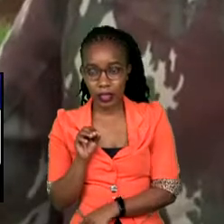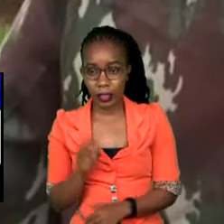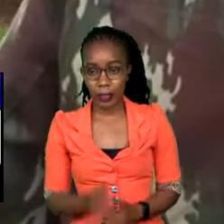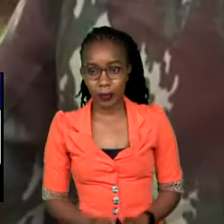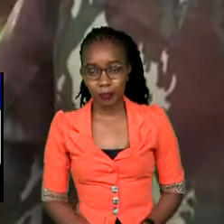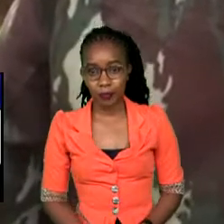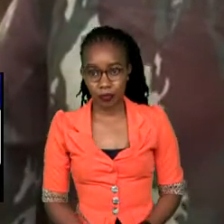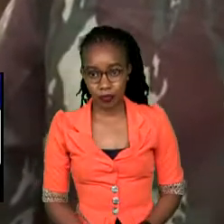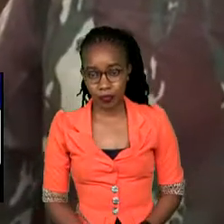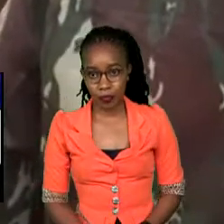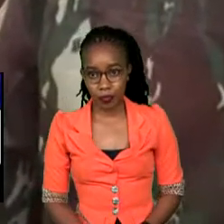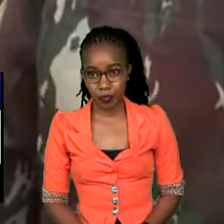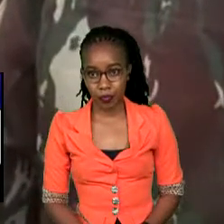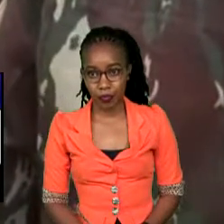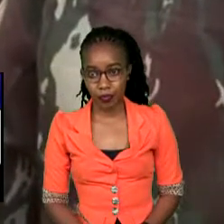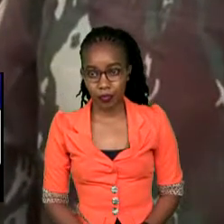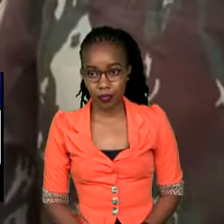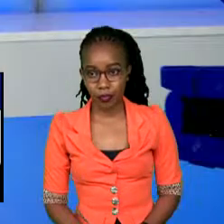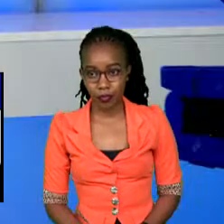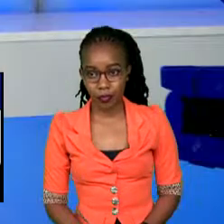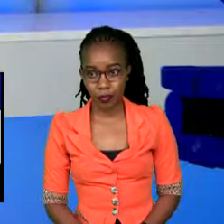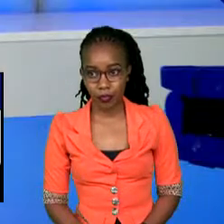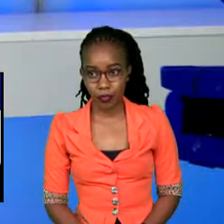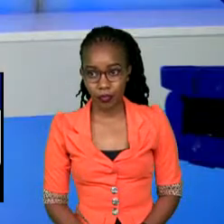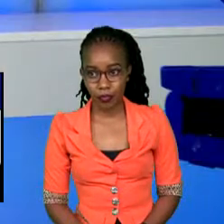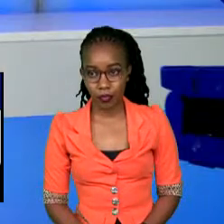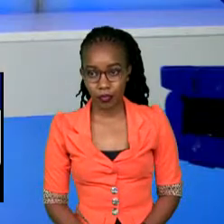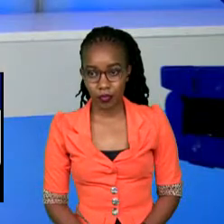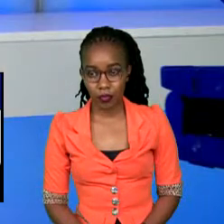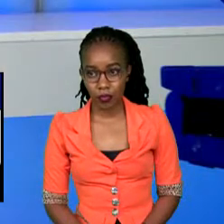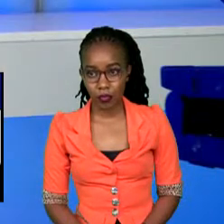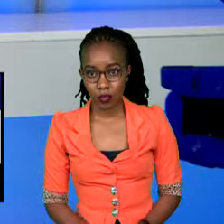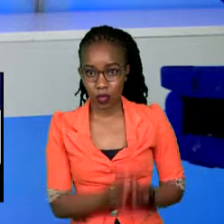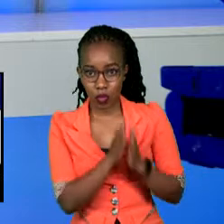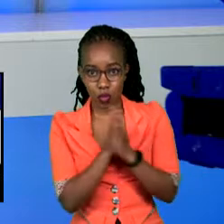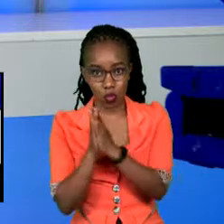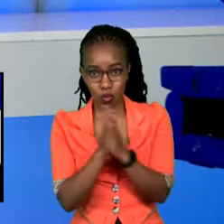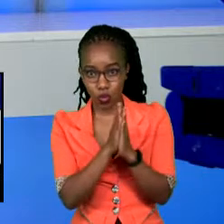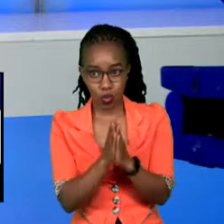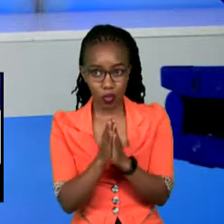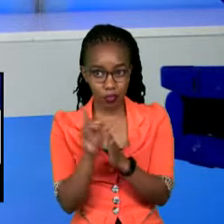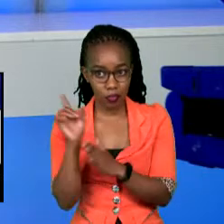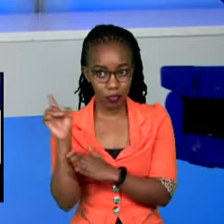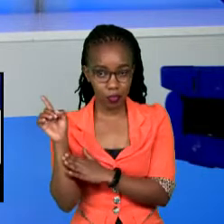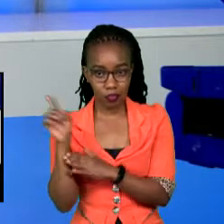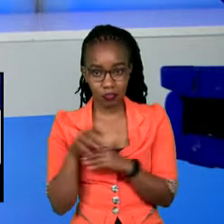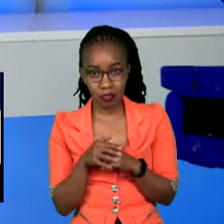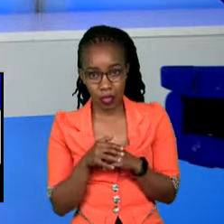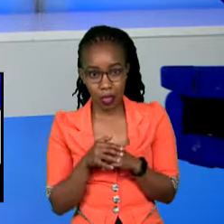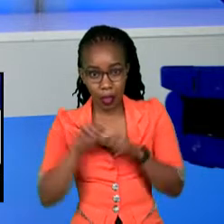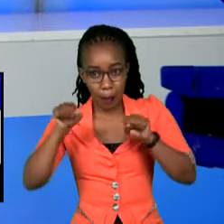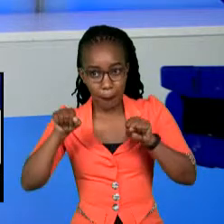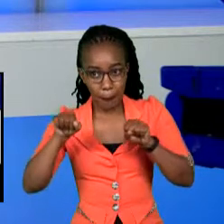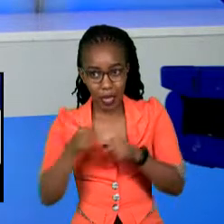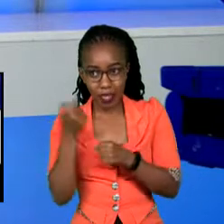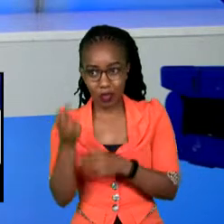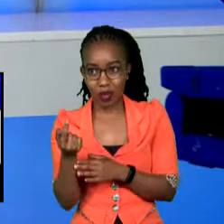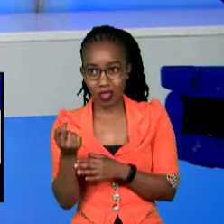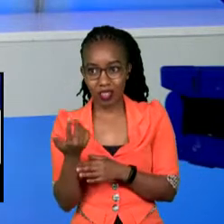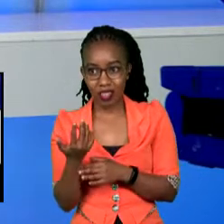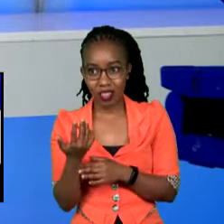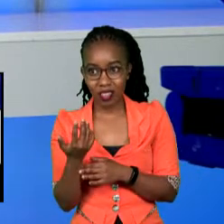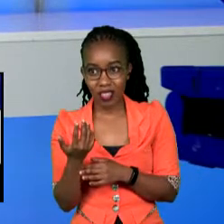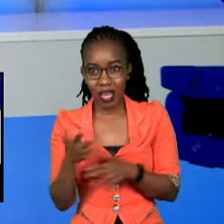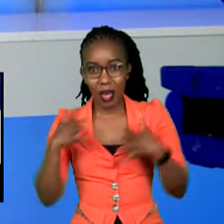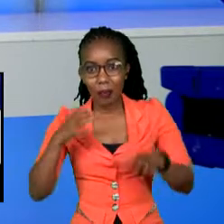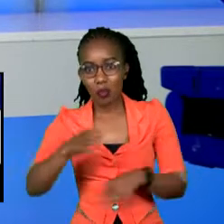Ngetich, Switch TV. And from that story by Sheila, we are now taking a shot. But what is that thing